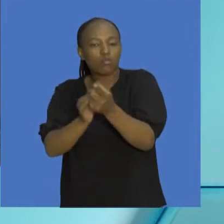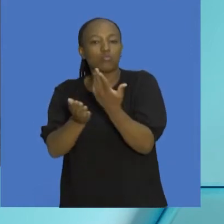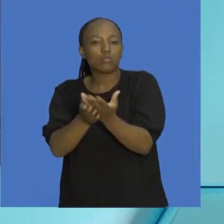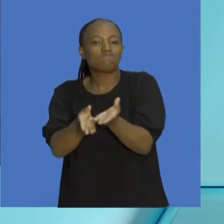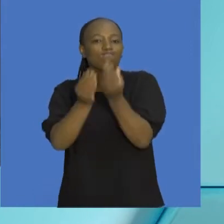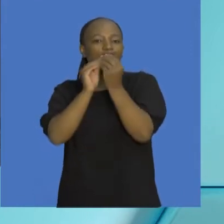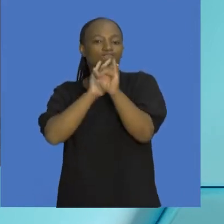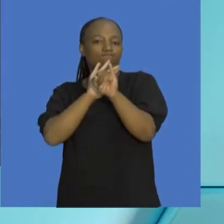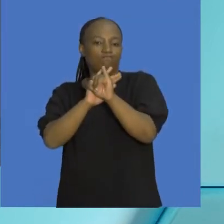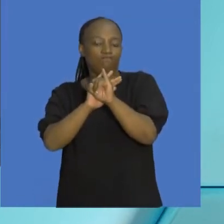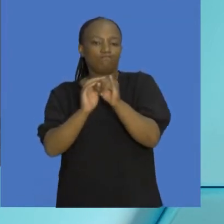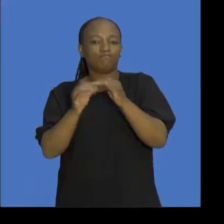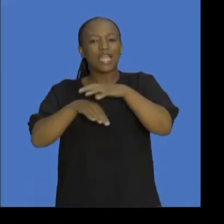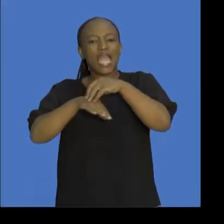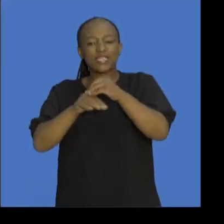that for yourself.